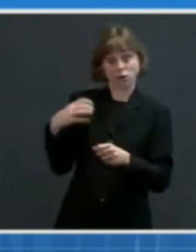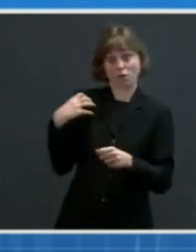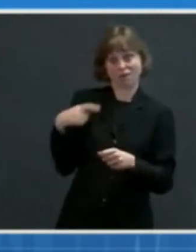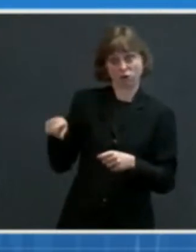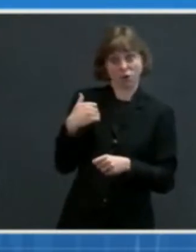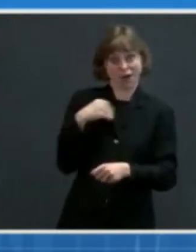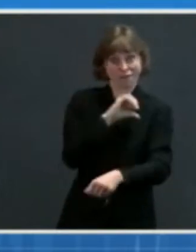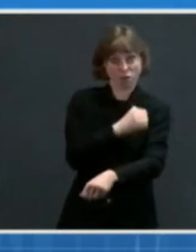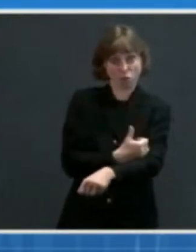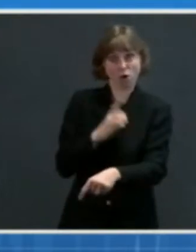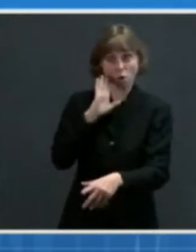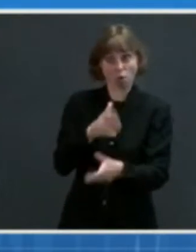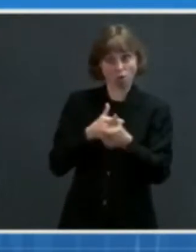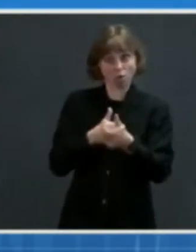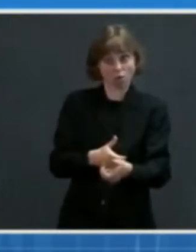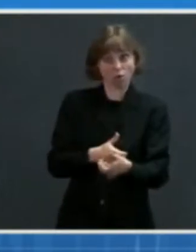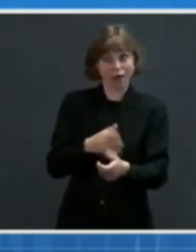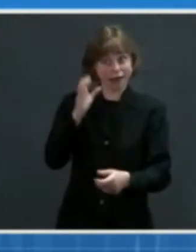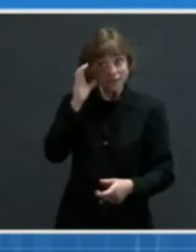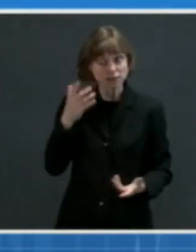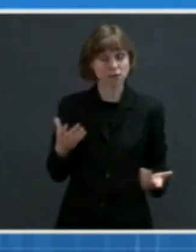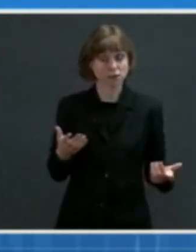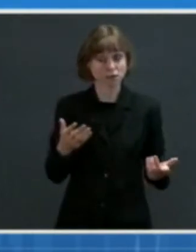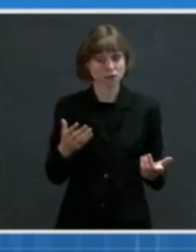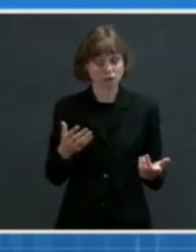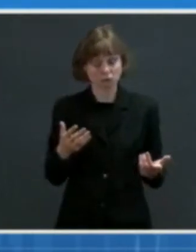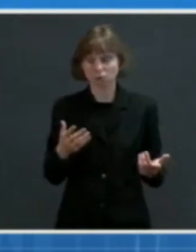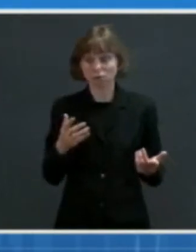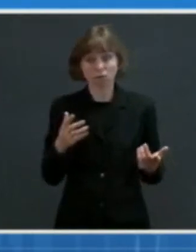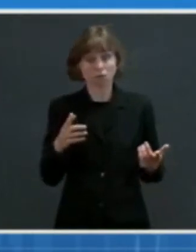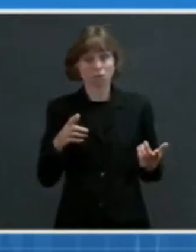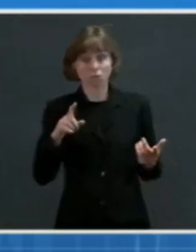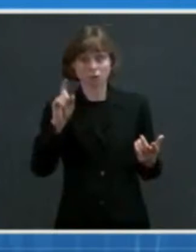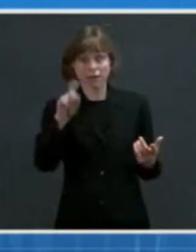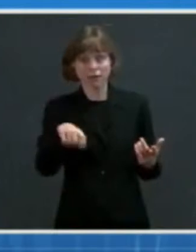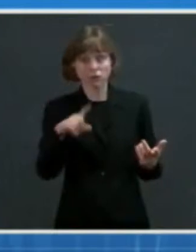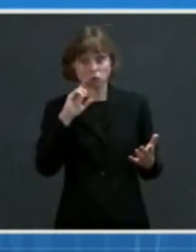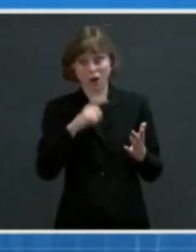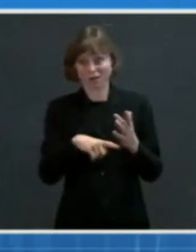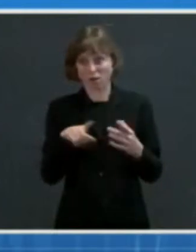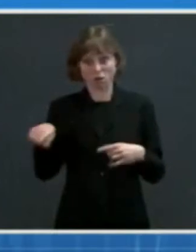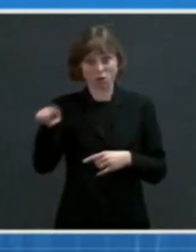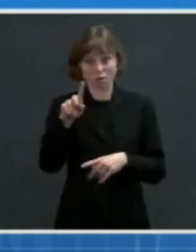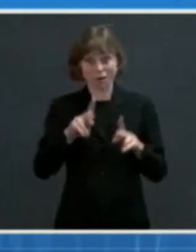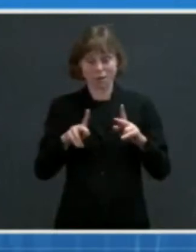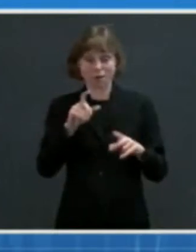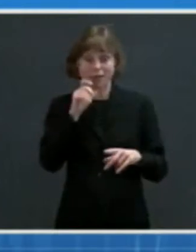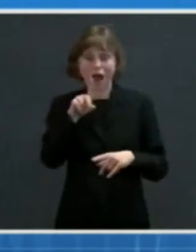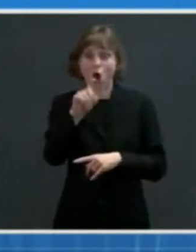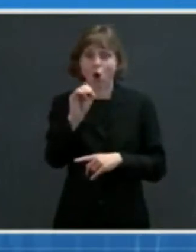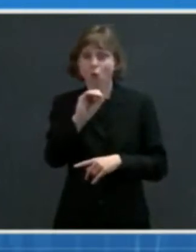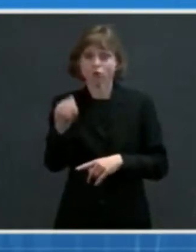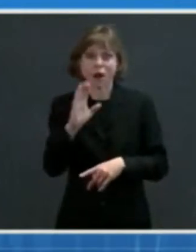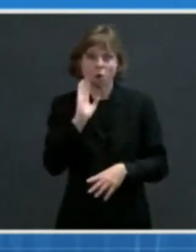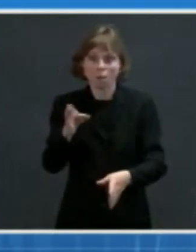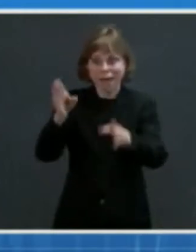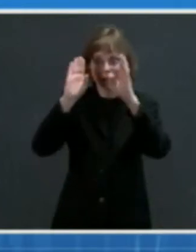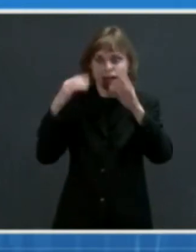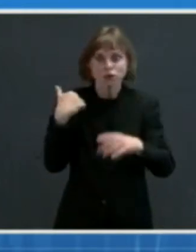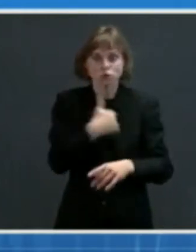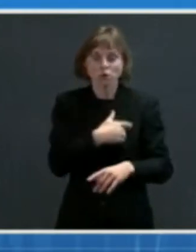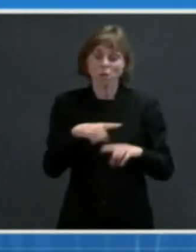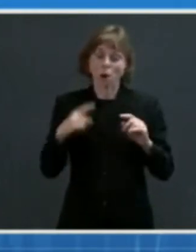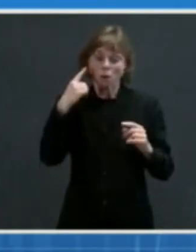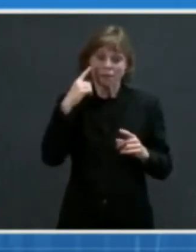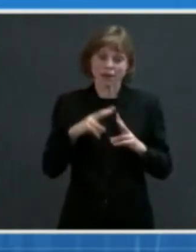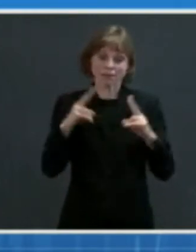fact listen. We're realistic enough to recognize that everybody's not going to pay attention to everything we say, but we think this is very, very important. In